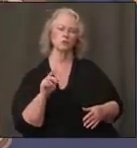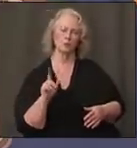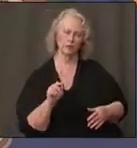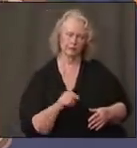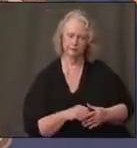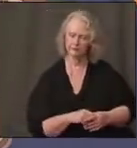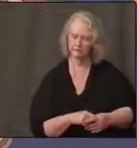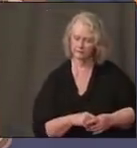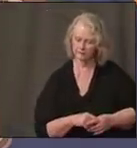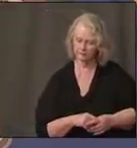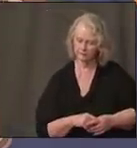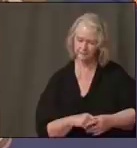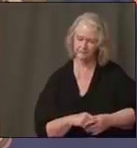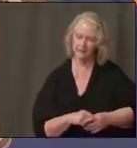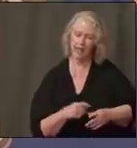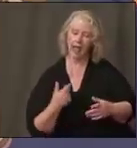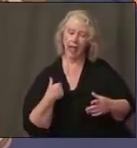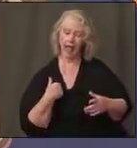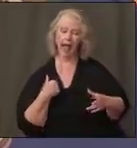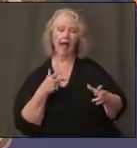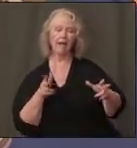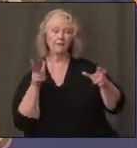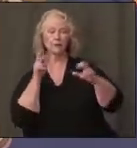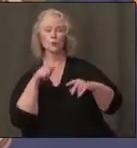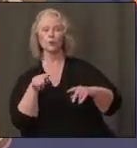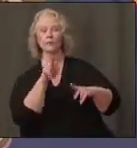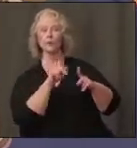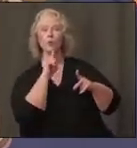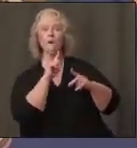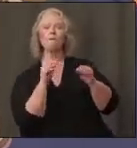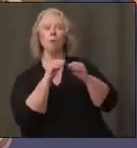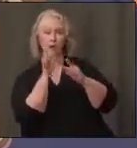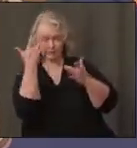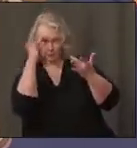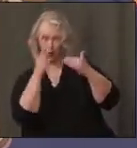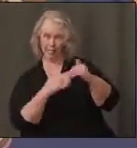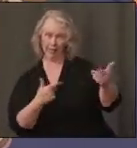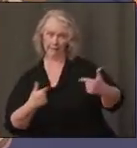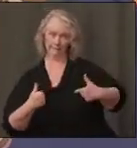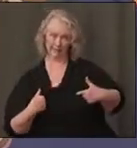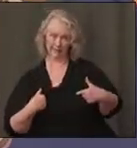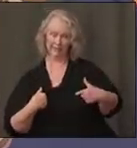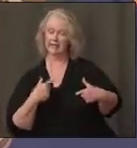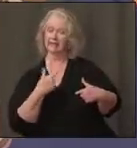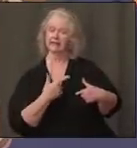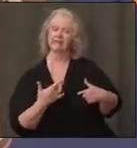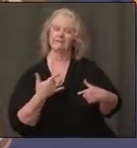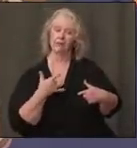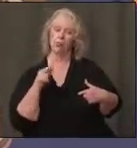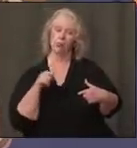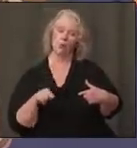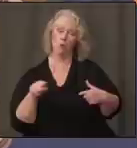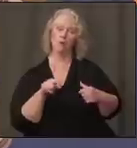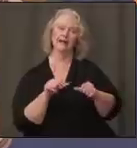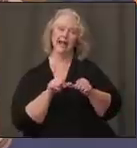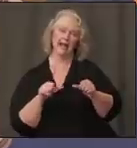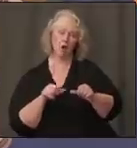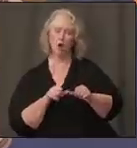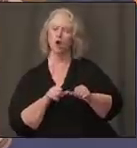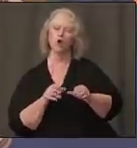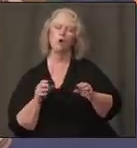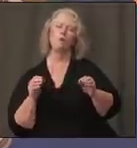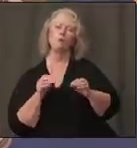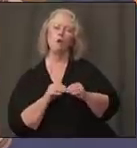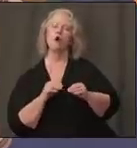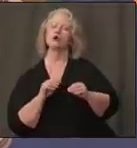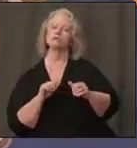I'm listening to people a lot smarter than I am on these very subjects, Paul, and they just thought those are areas where it's much more difficult